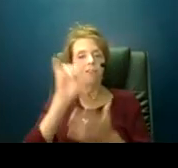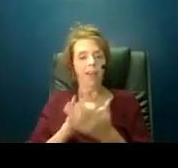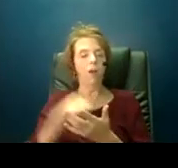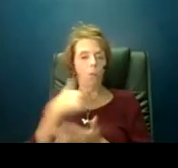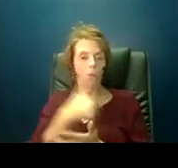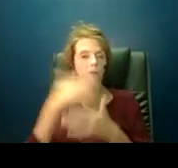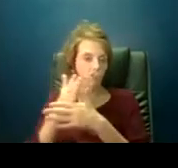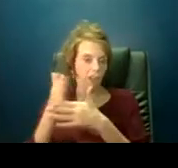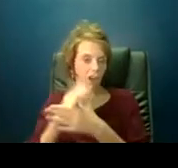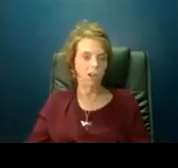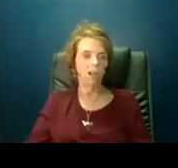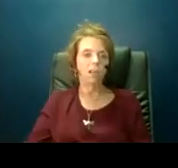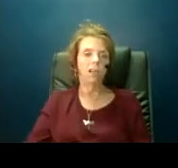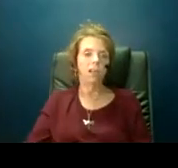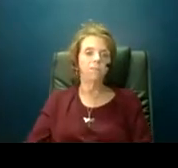shared